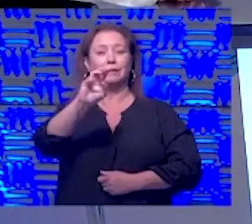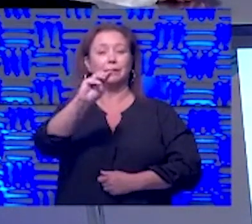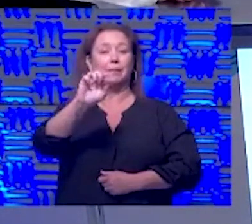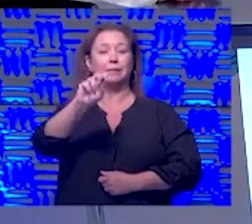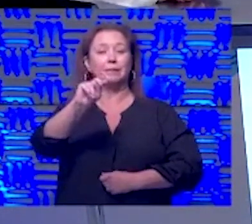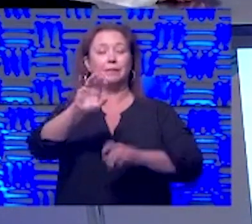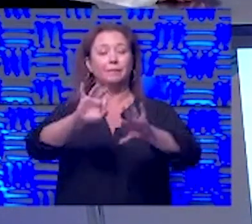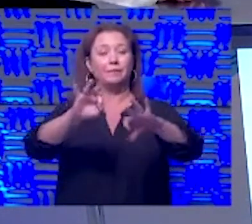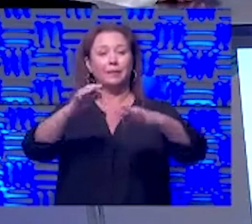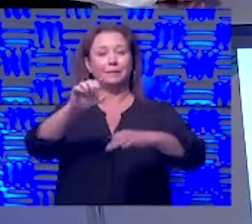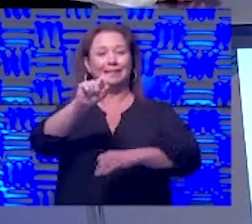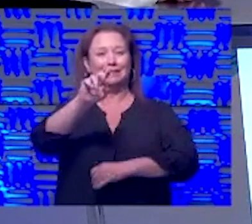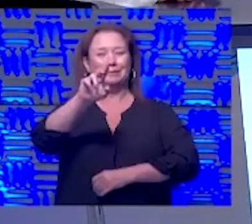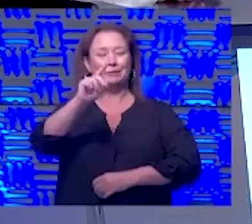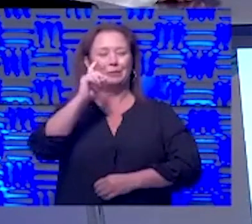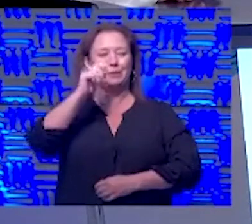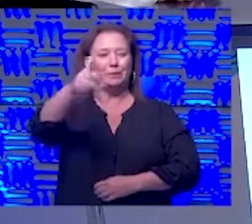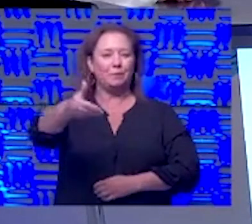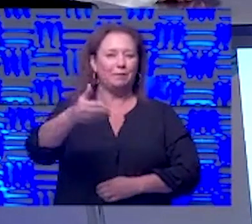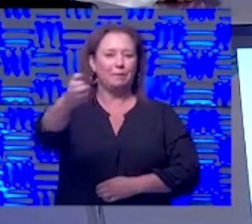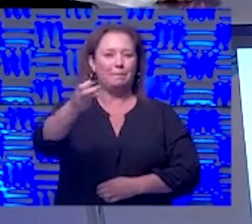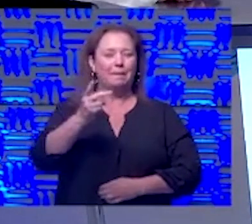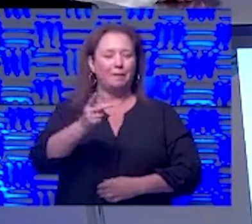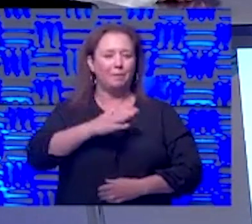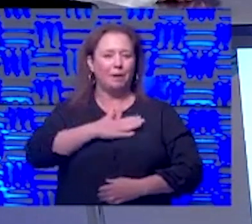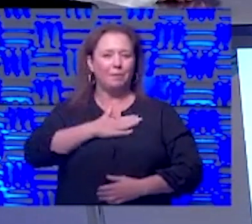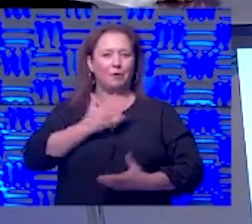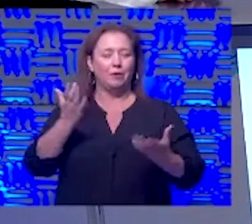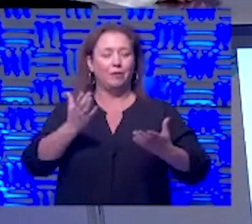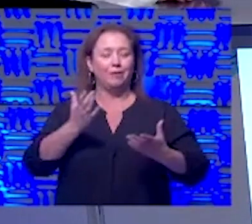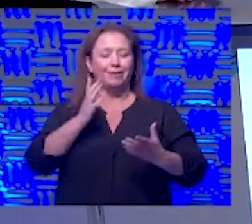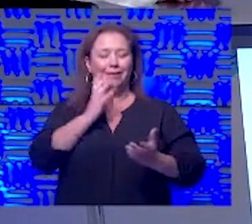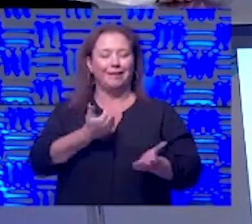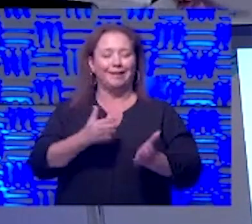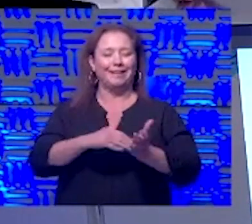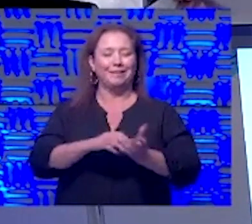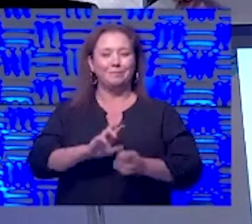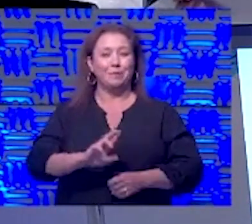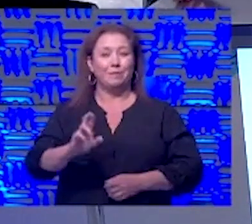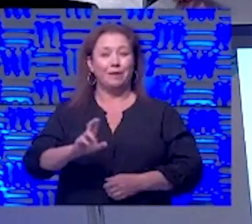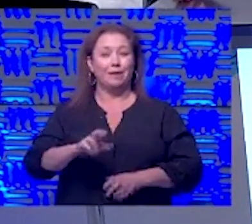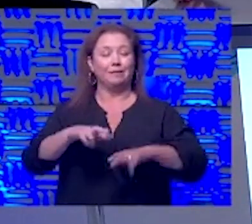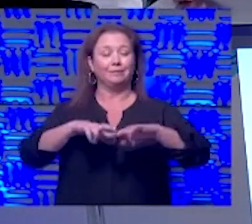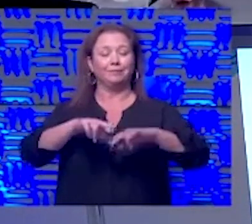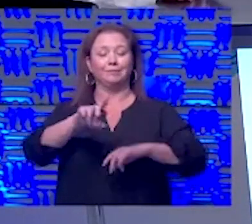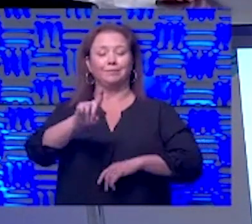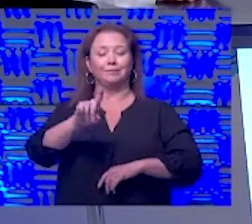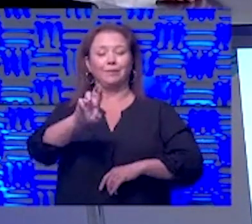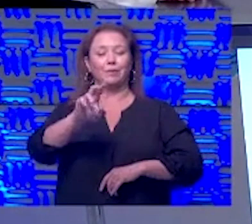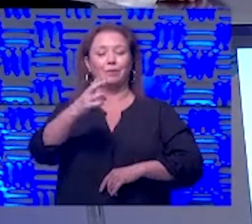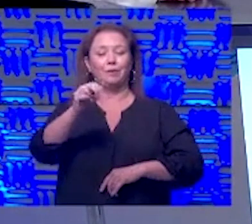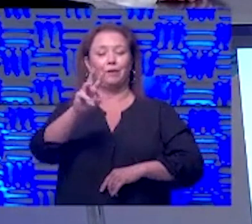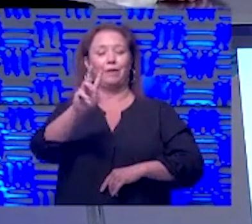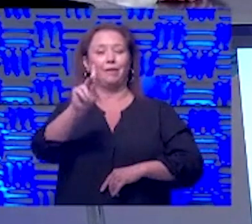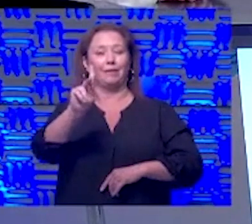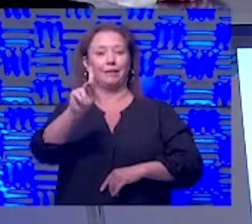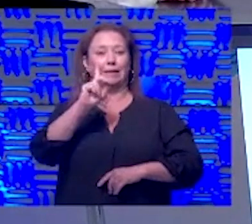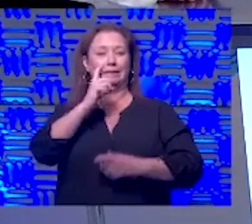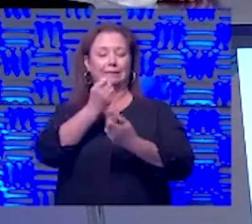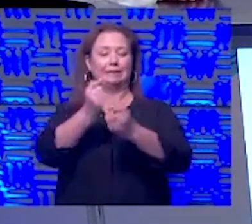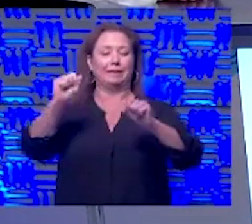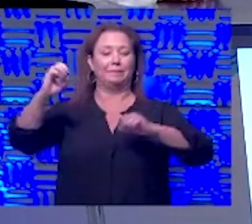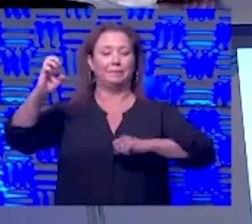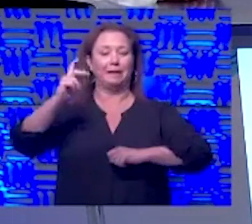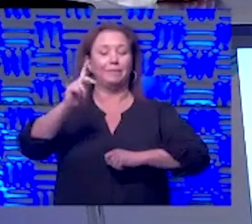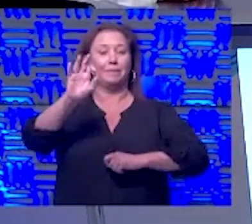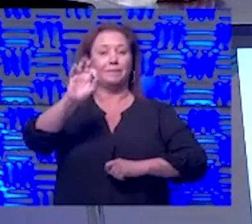Studio. Welcome back, and we're glad you're with us this morning. To my right, again, is Doc Hawk. Glad to have him back. He has safely journeyed